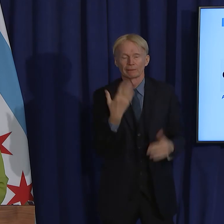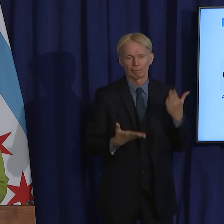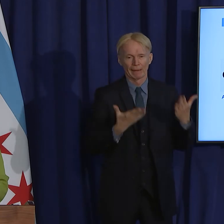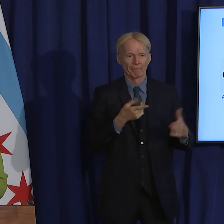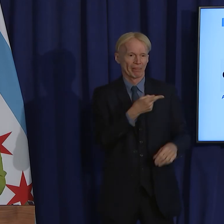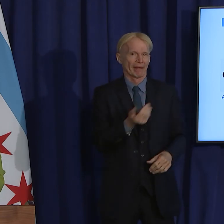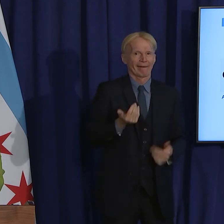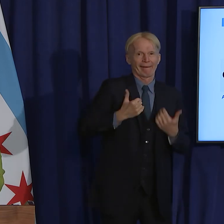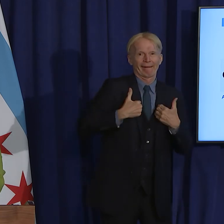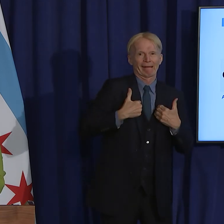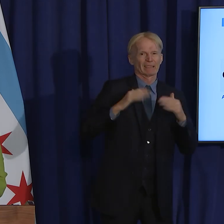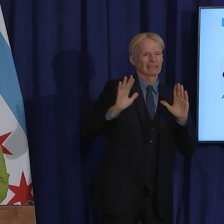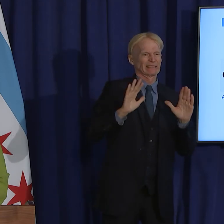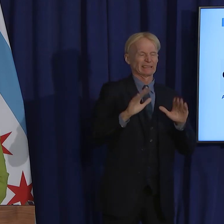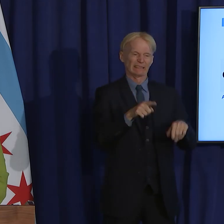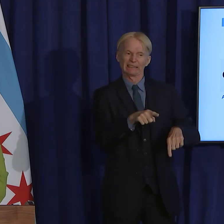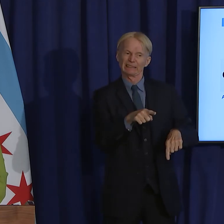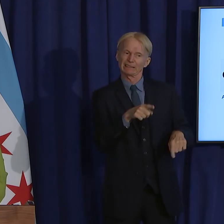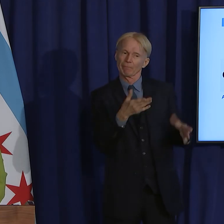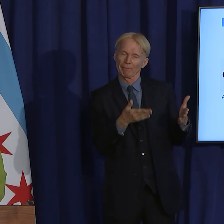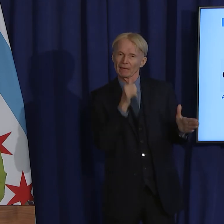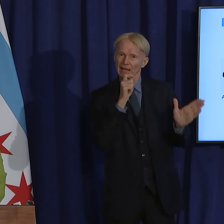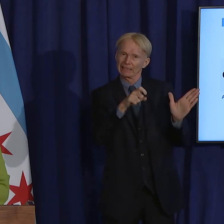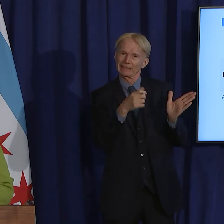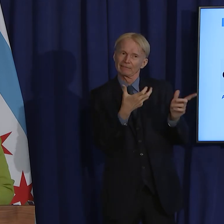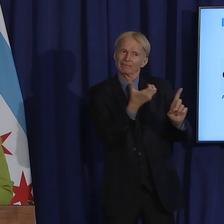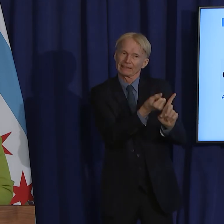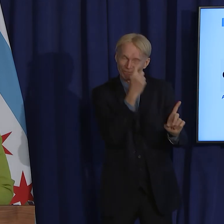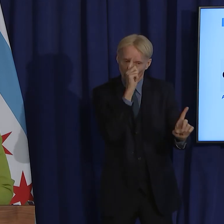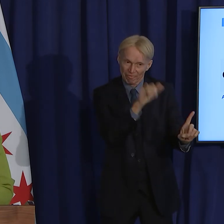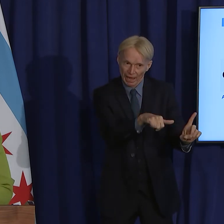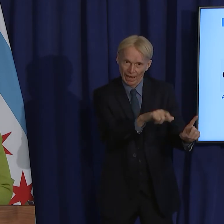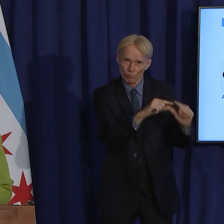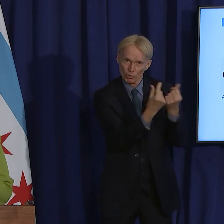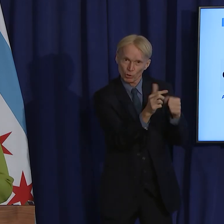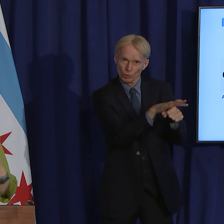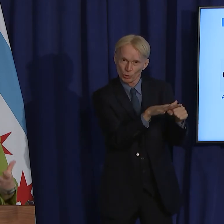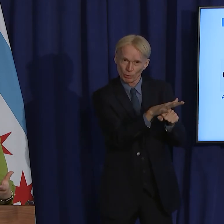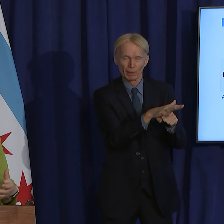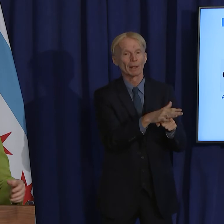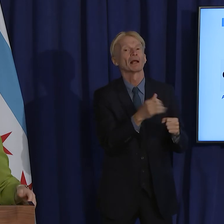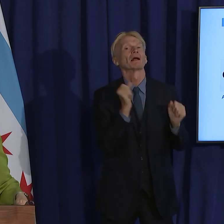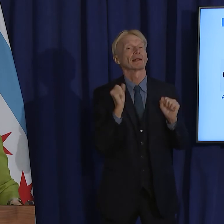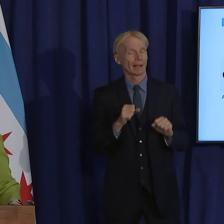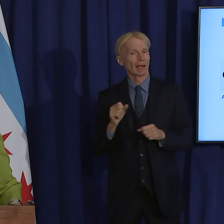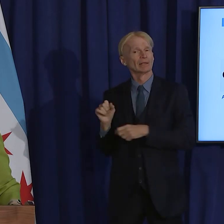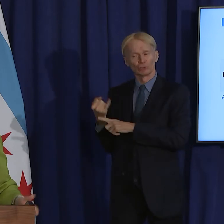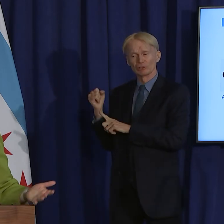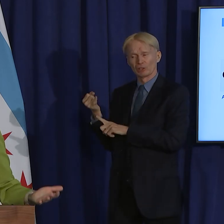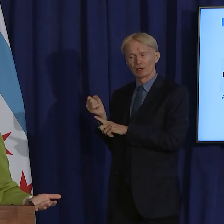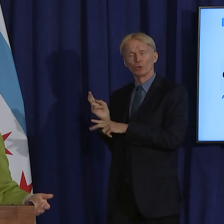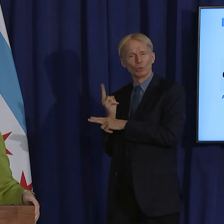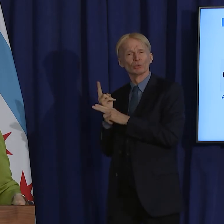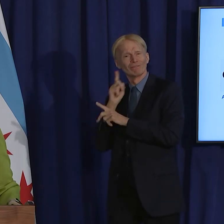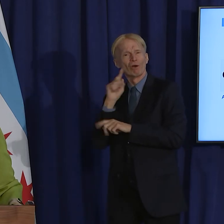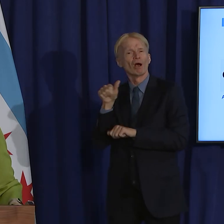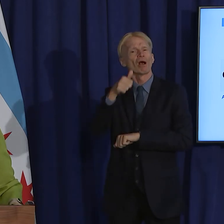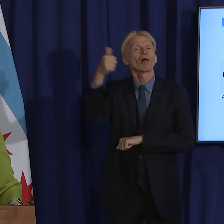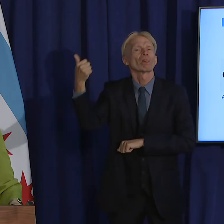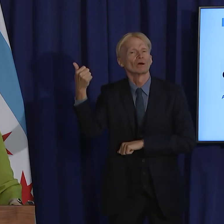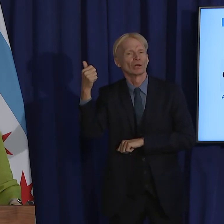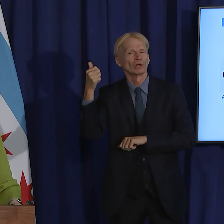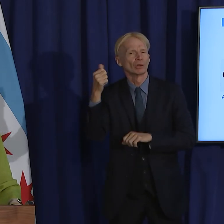perhaps not for a particular group, we may continue to be able to use this vaccine, but perhaps with some other precautions around it, but we don't know